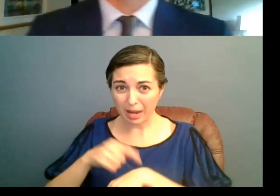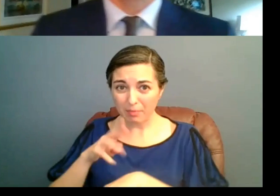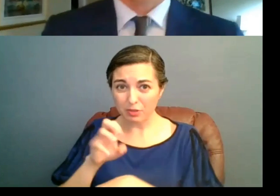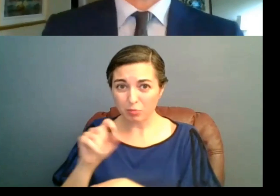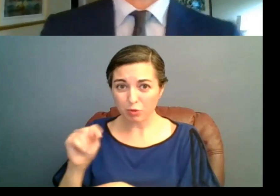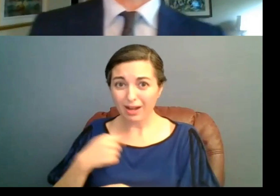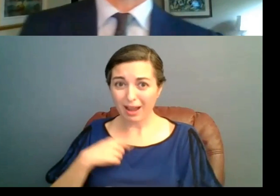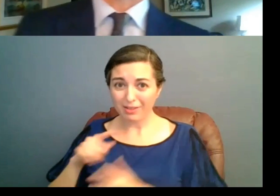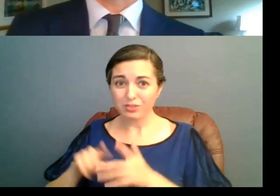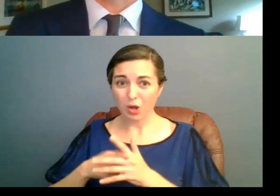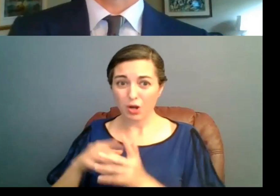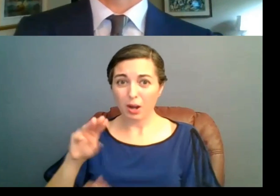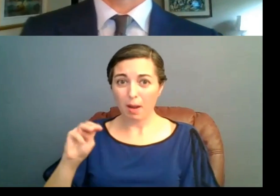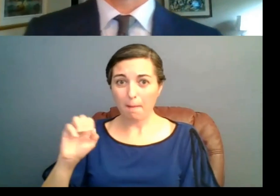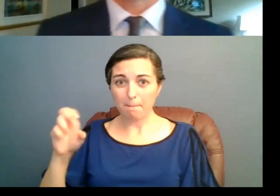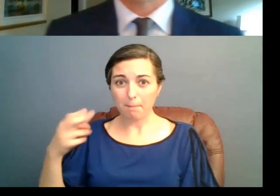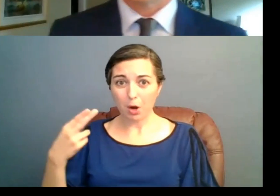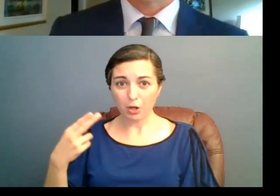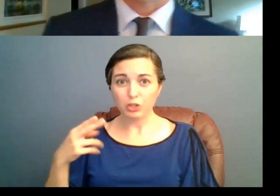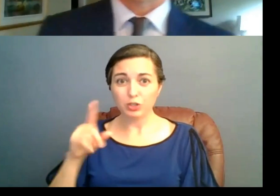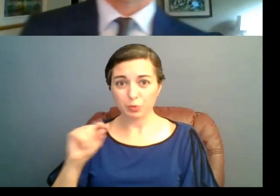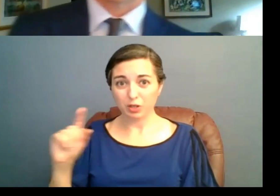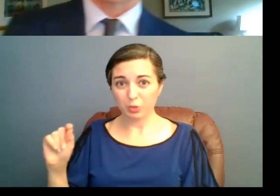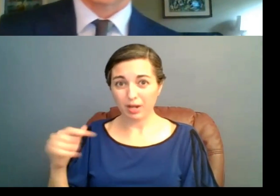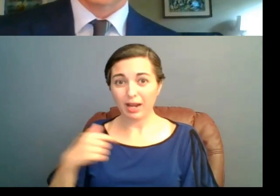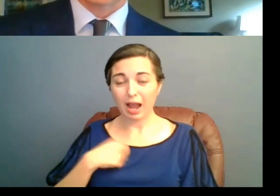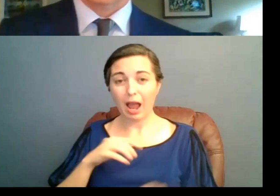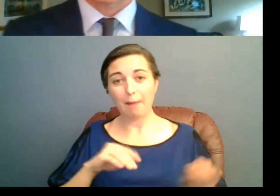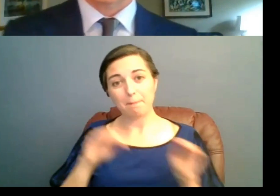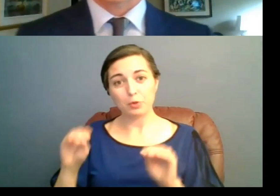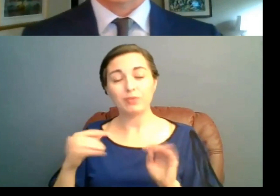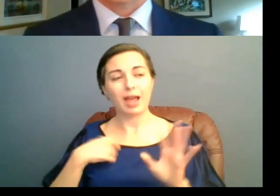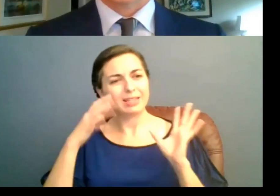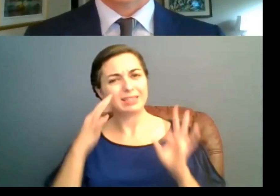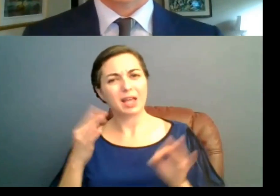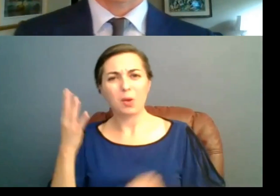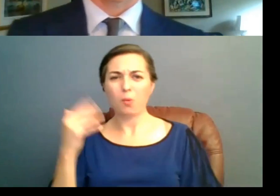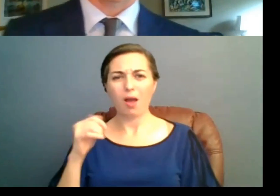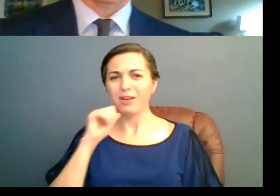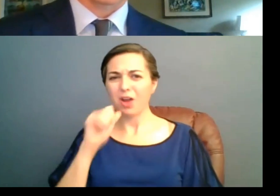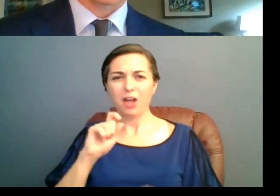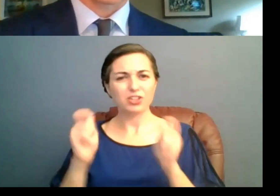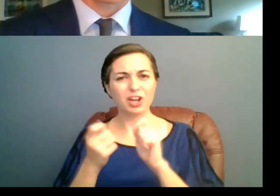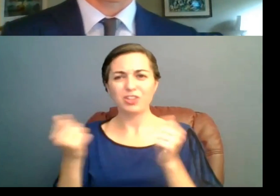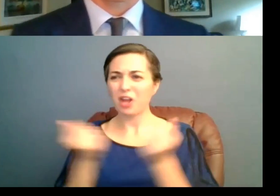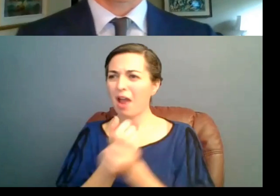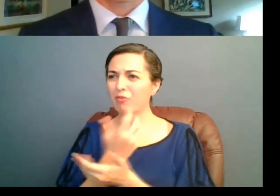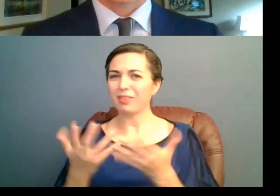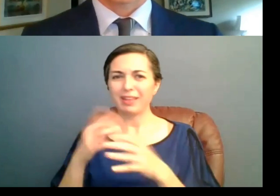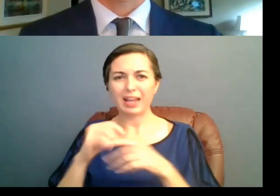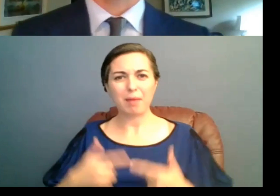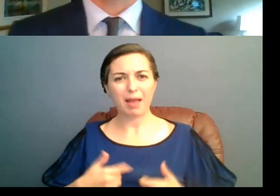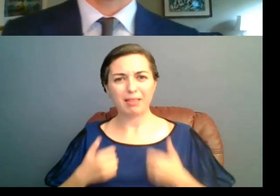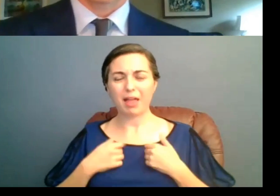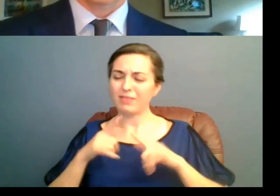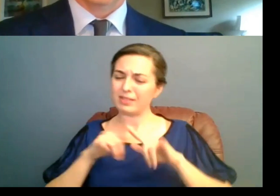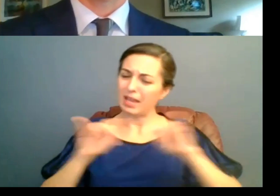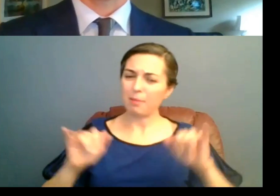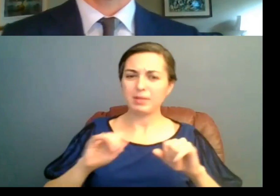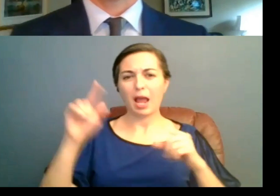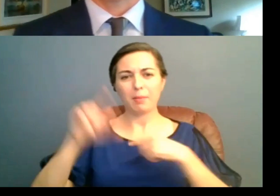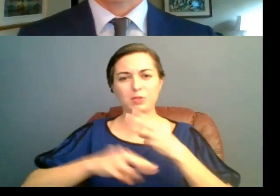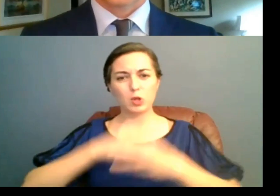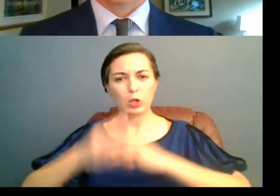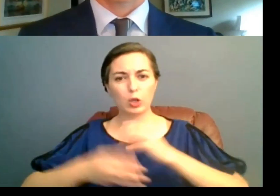of 2020. Wow. So I decided, why not change everything in my life while a global pandemic's happening? I'm going